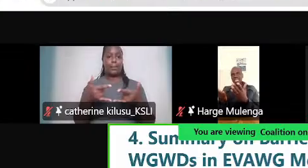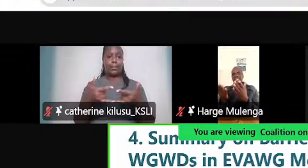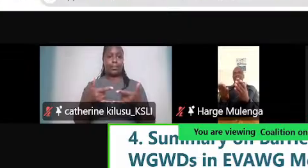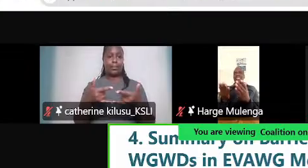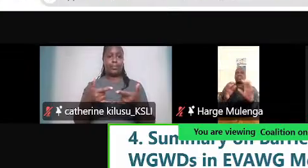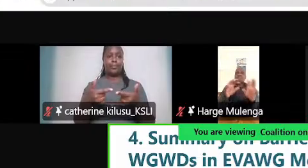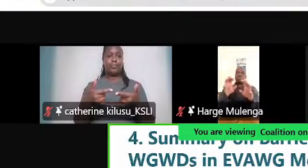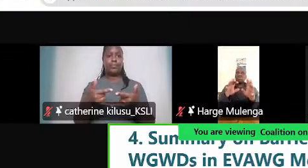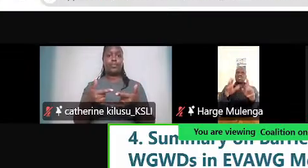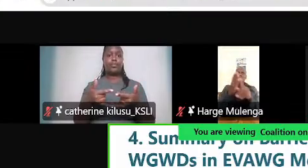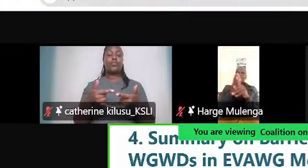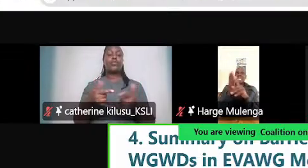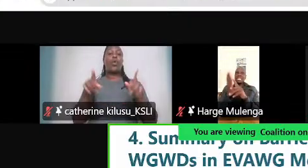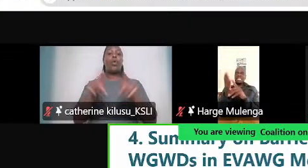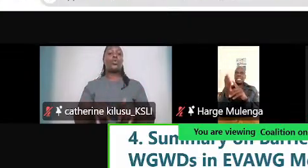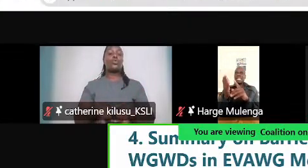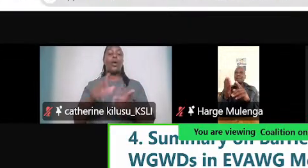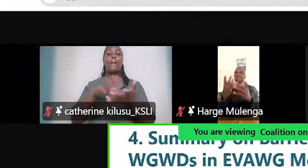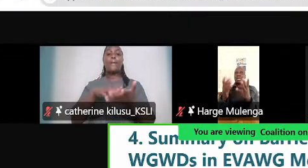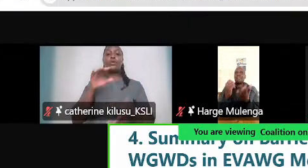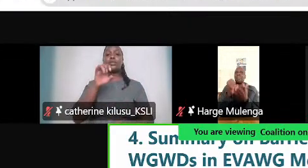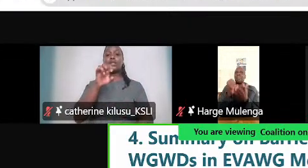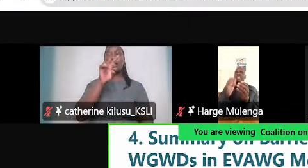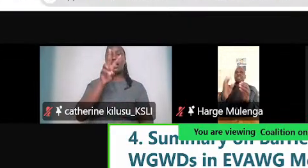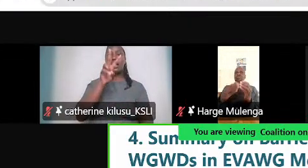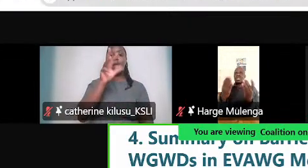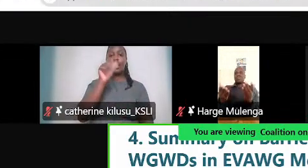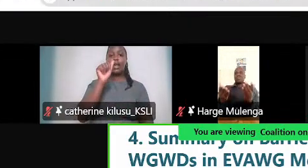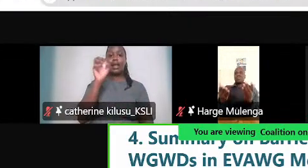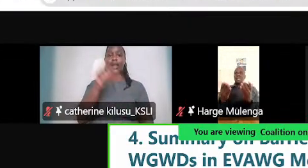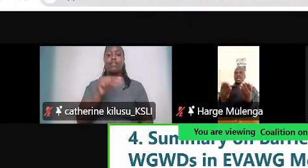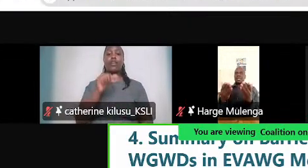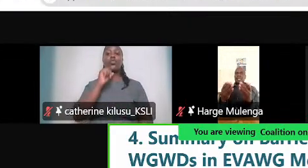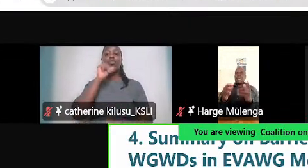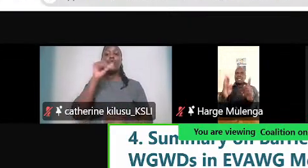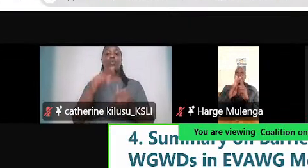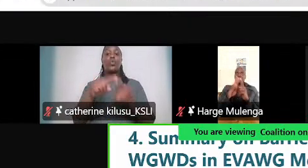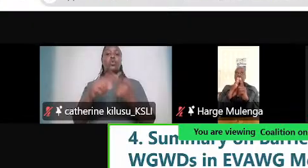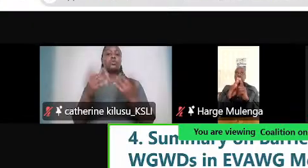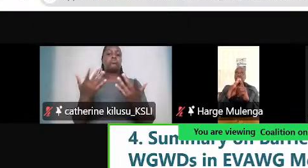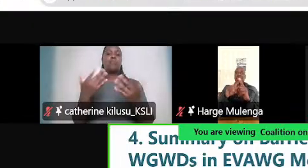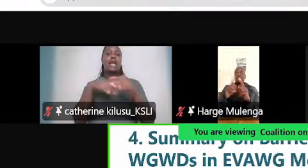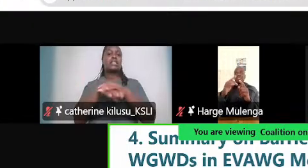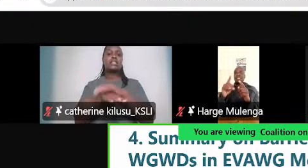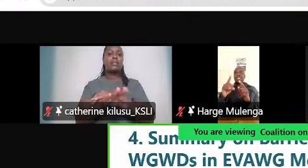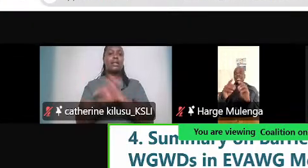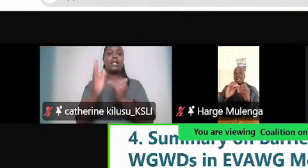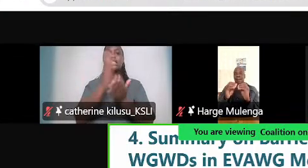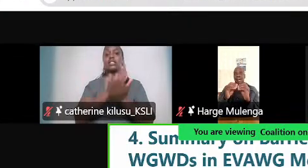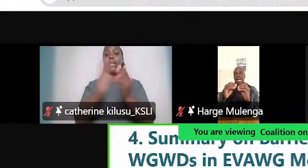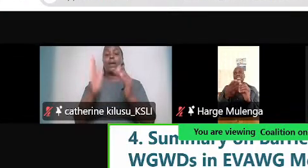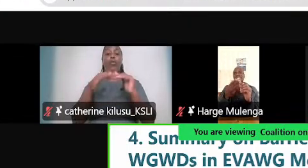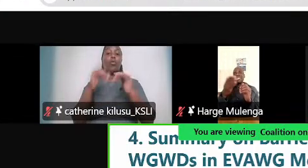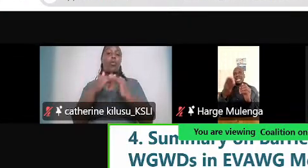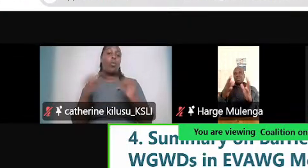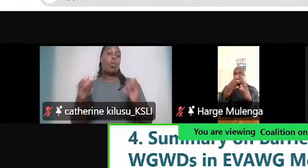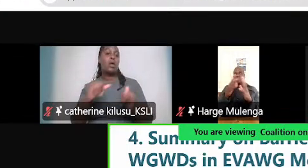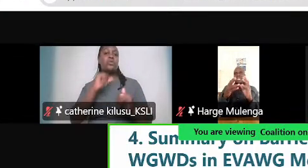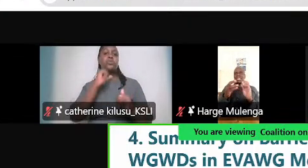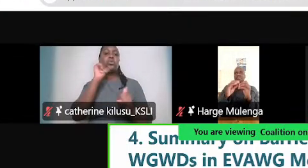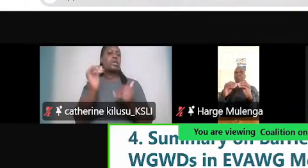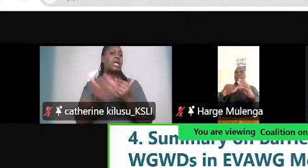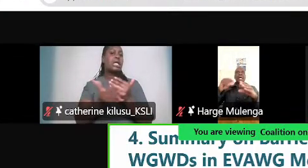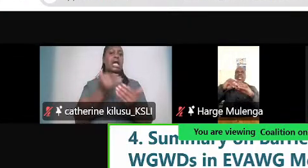meetings not even consider accessibility. There are some are held online without bearing that others may not be able